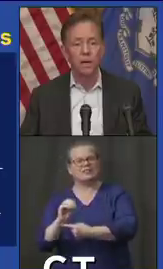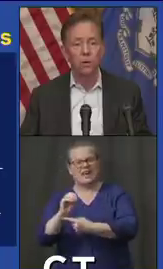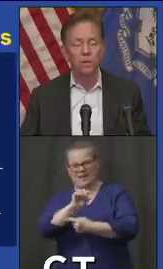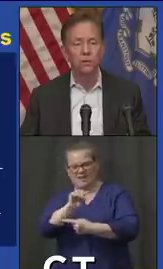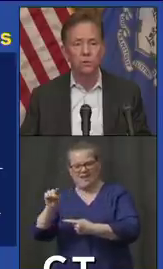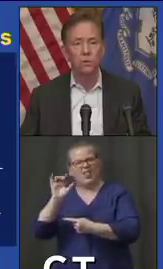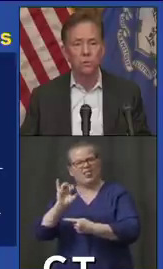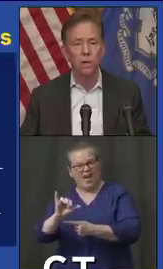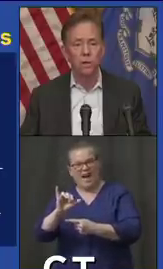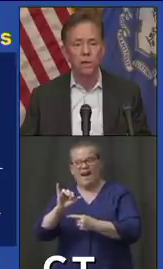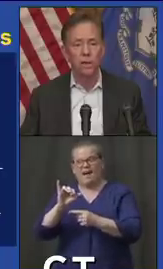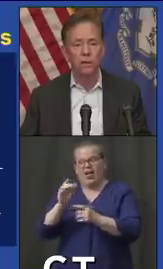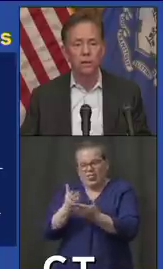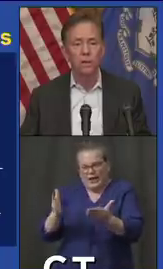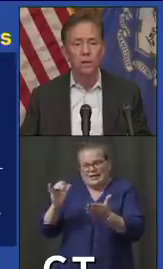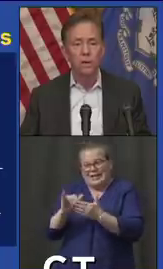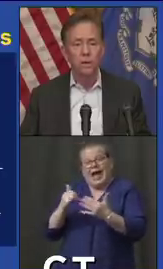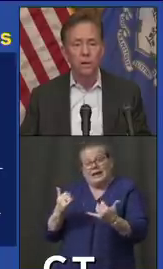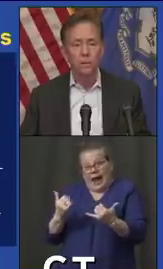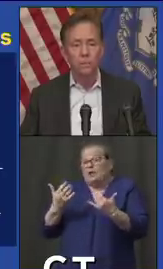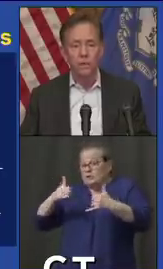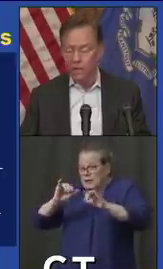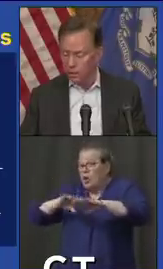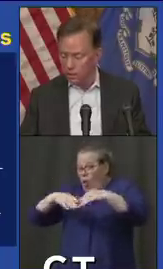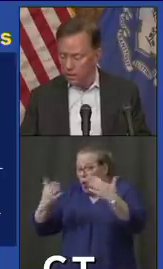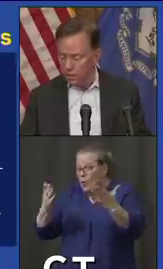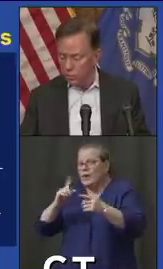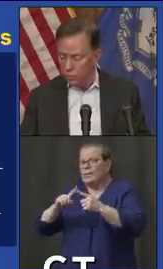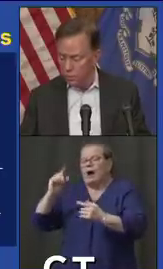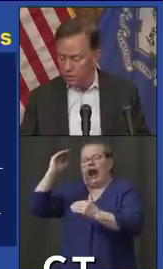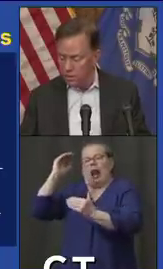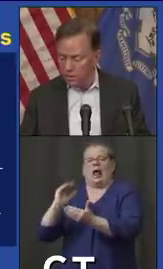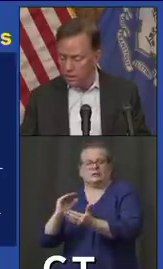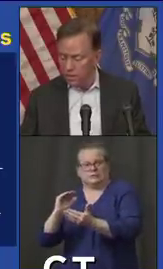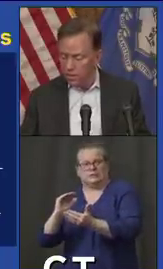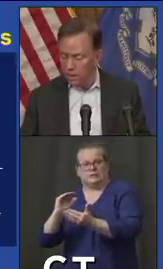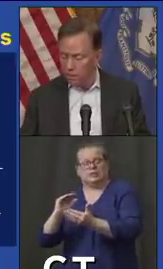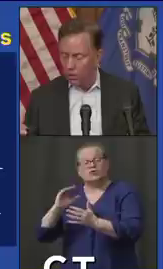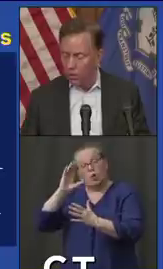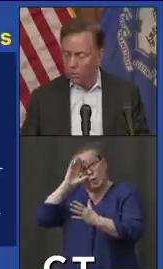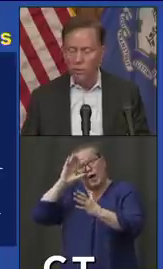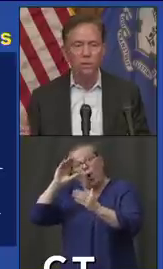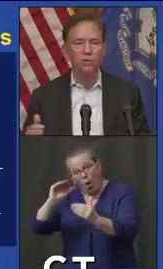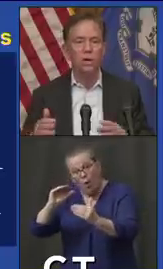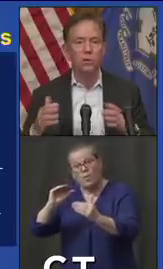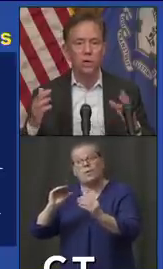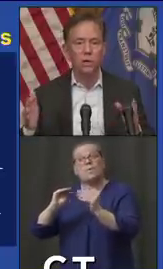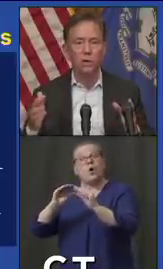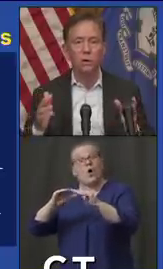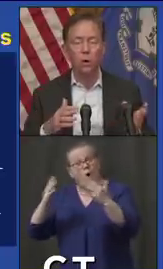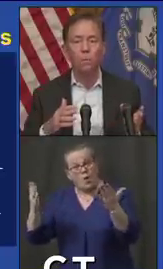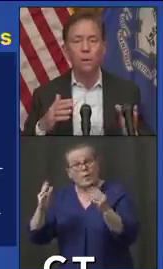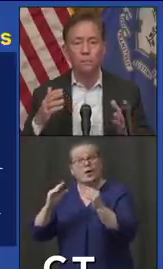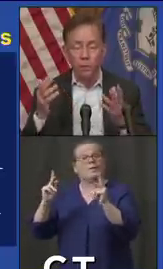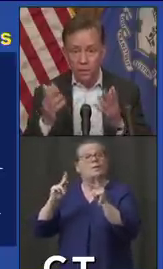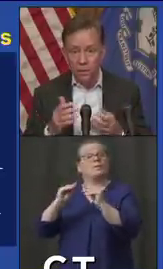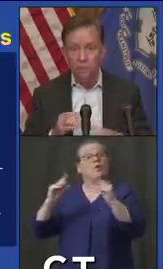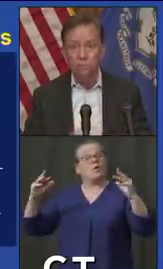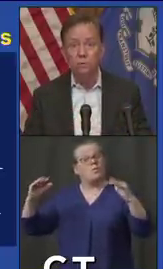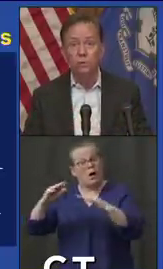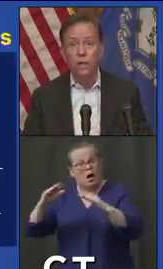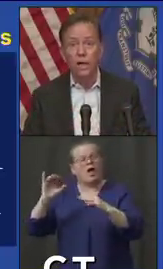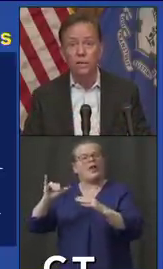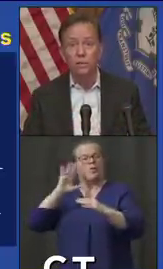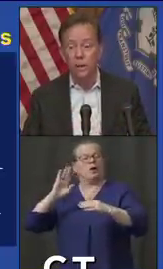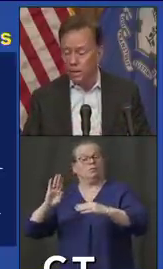get back going sooner rather than later. In particular, that group that's in landscaping, hardware, childcare, open,